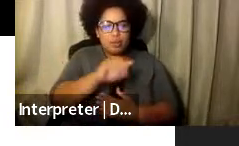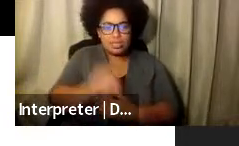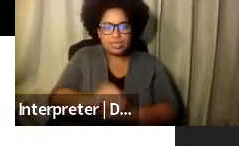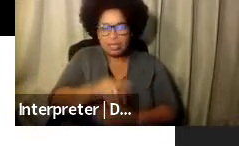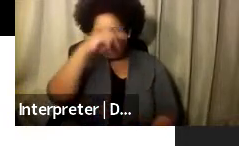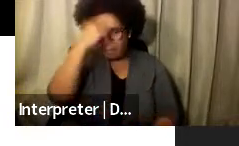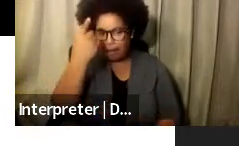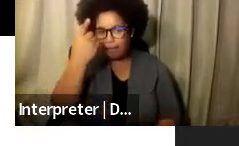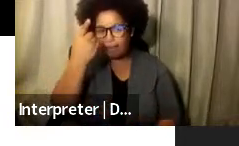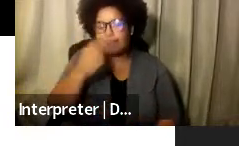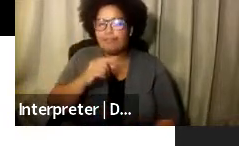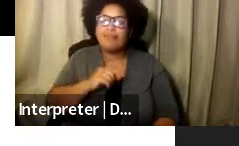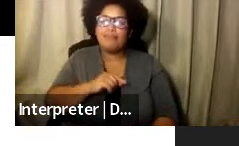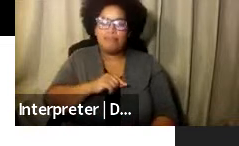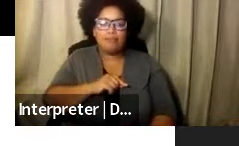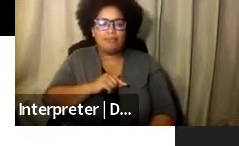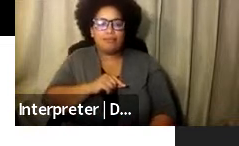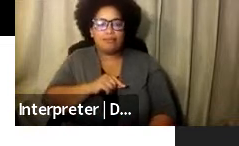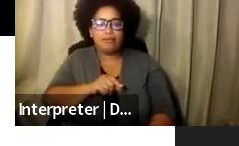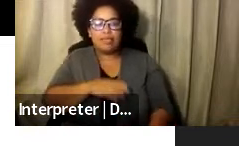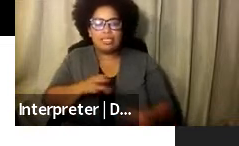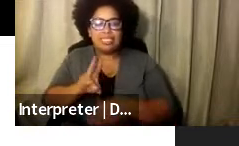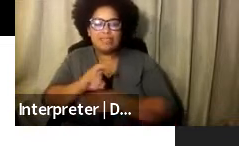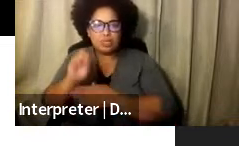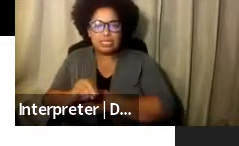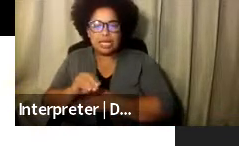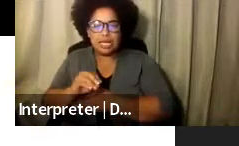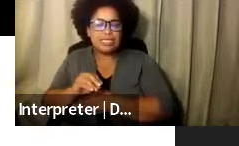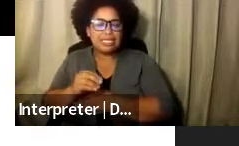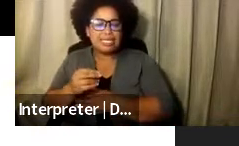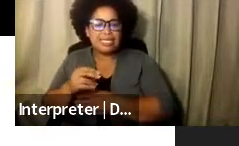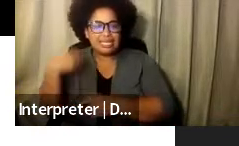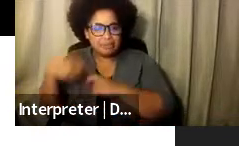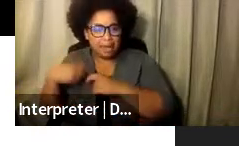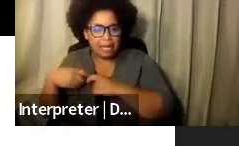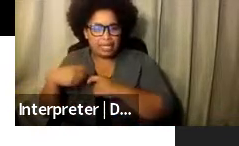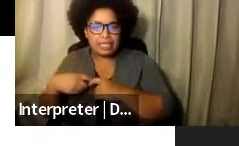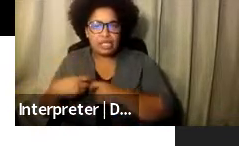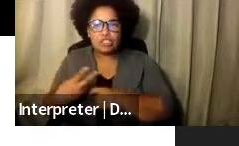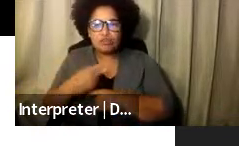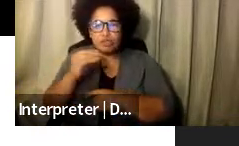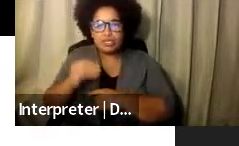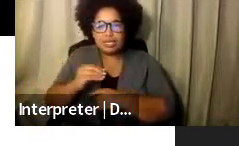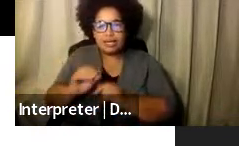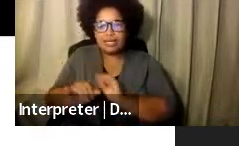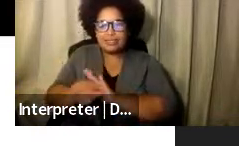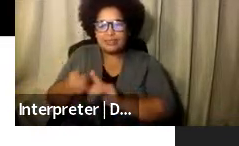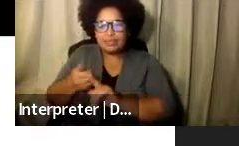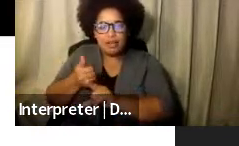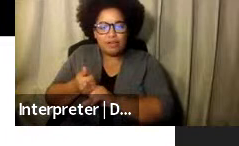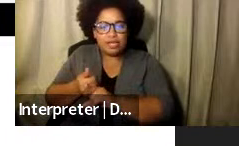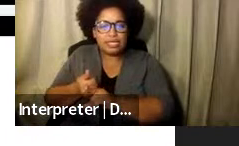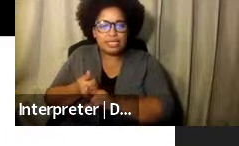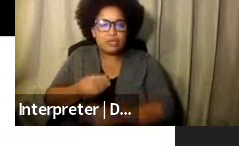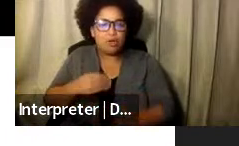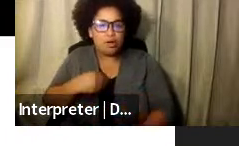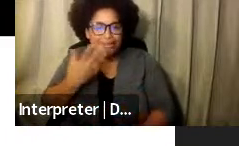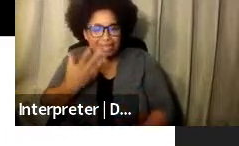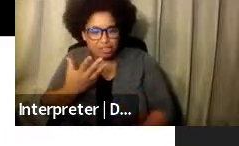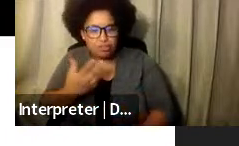Black African-American, 7% Hispanic, 2% identified as Caucasian or white, and